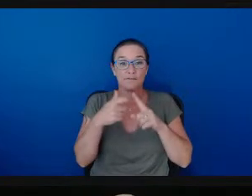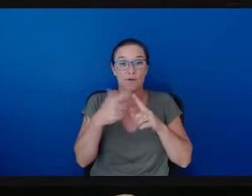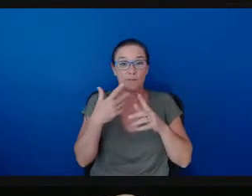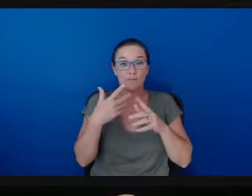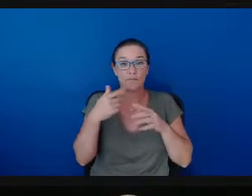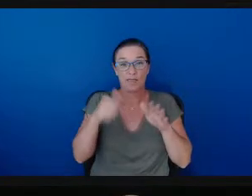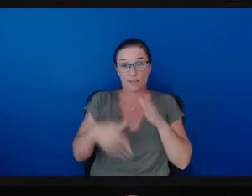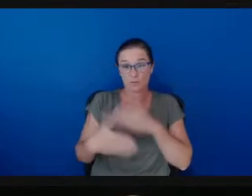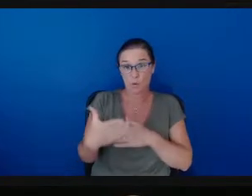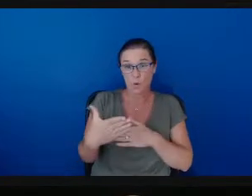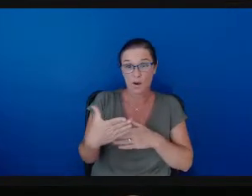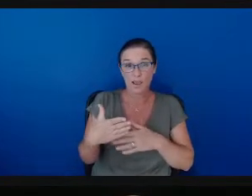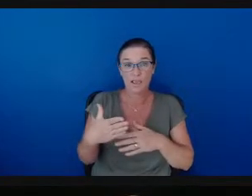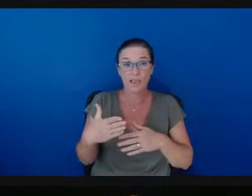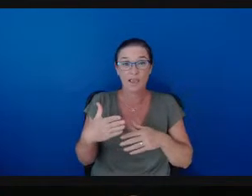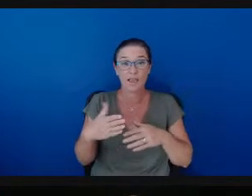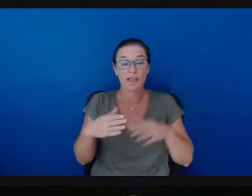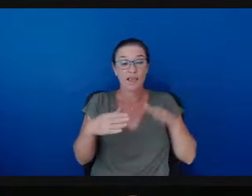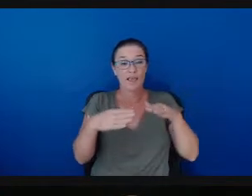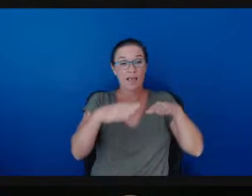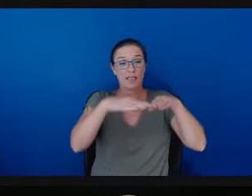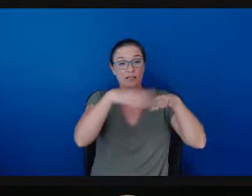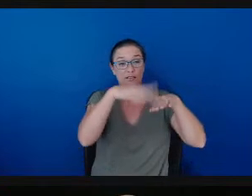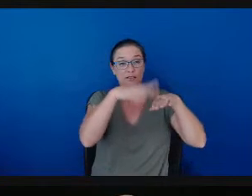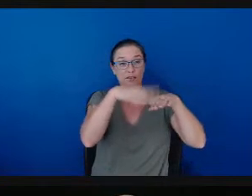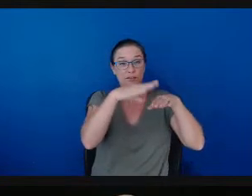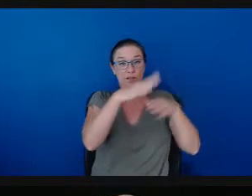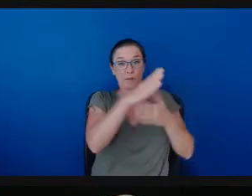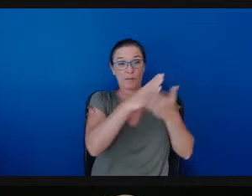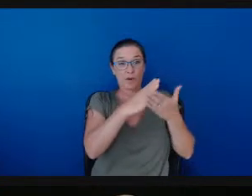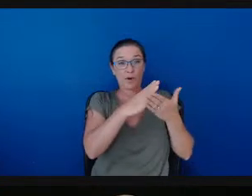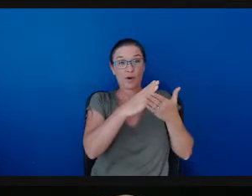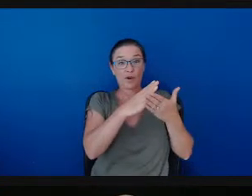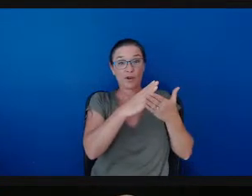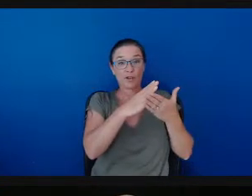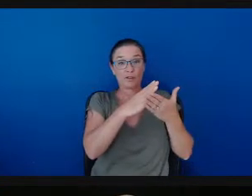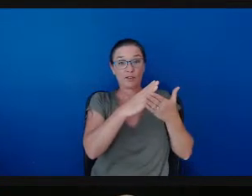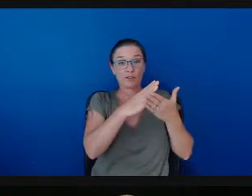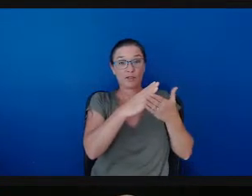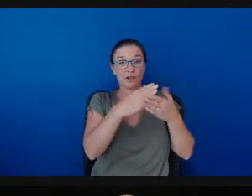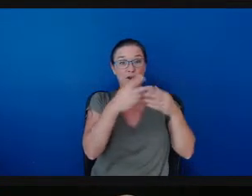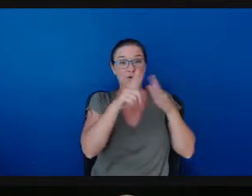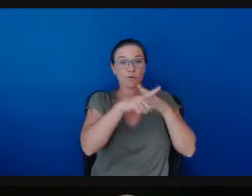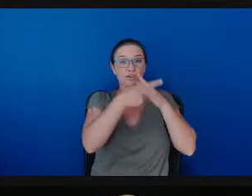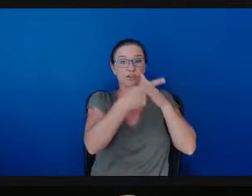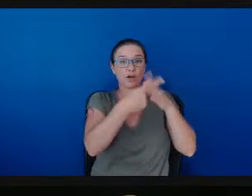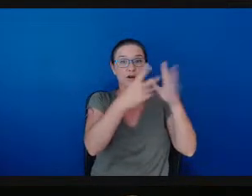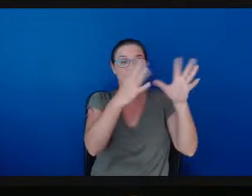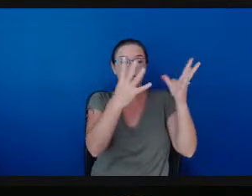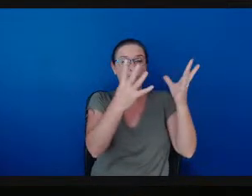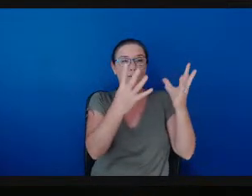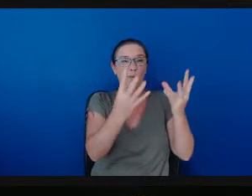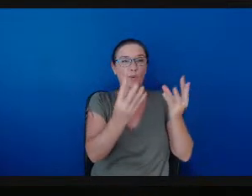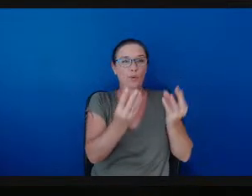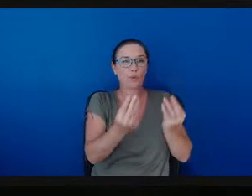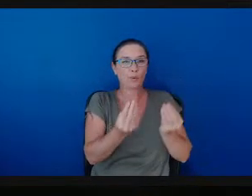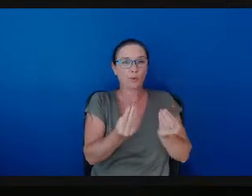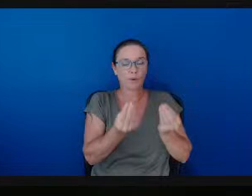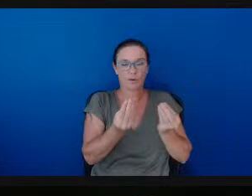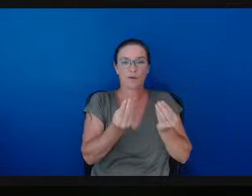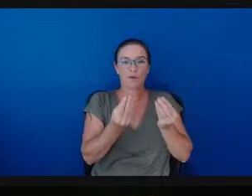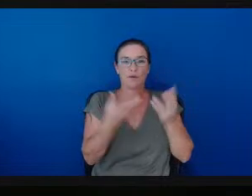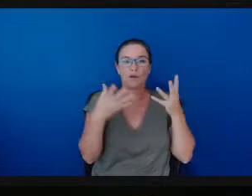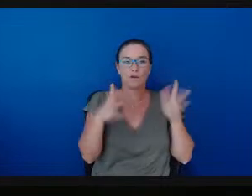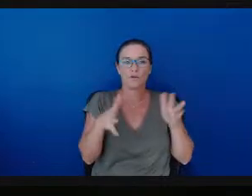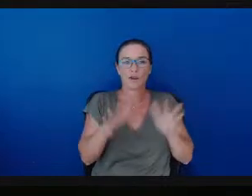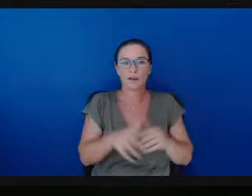this entire upper segment was waning already. Now it is